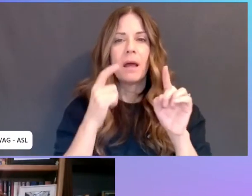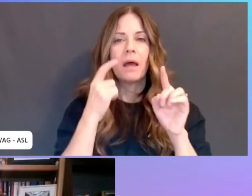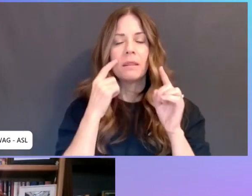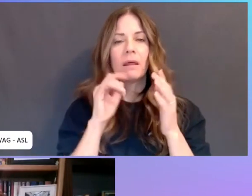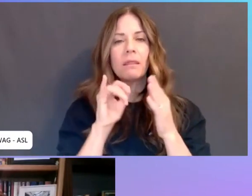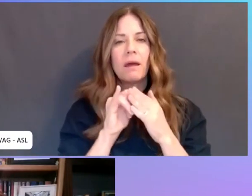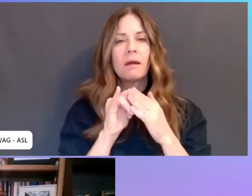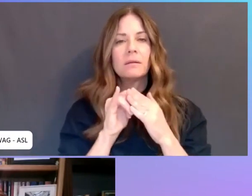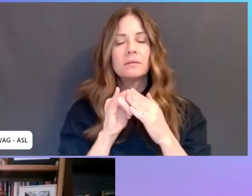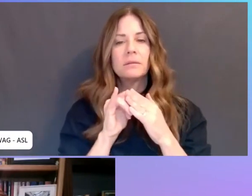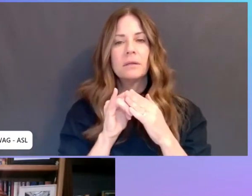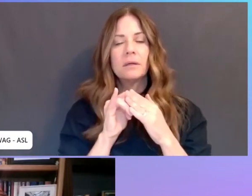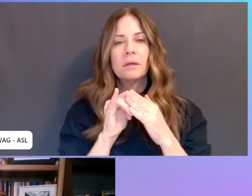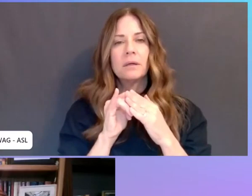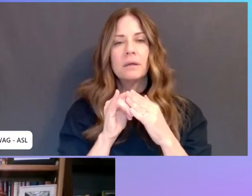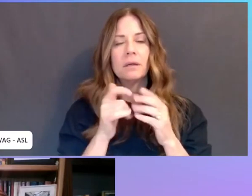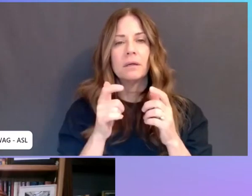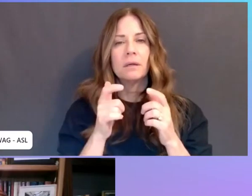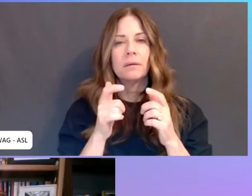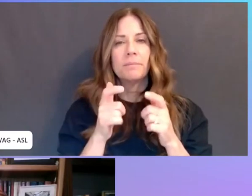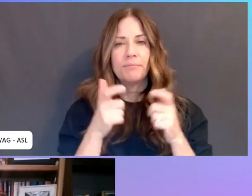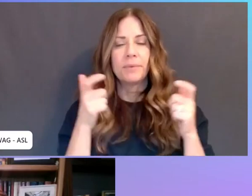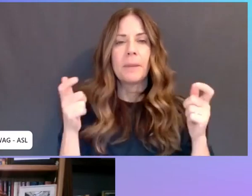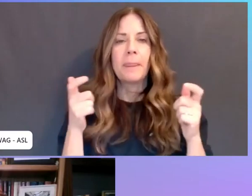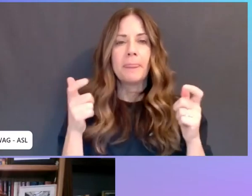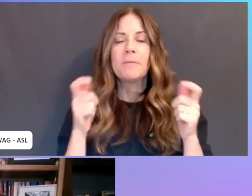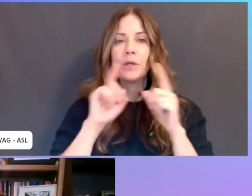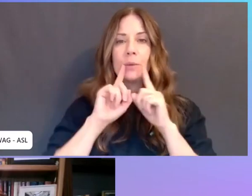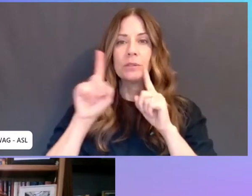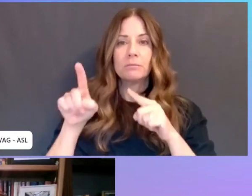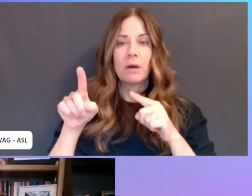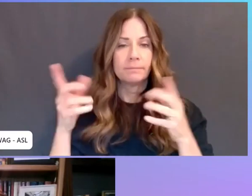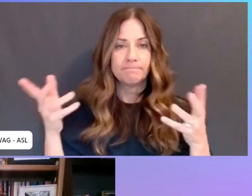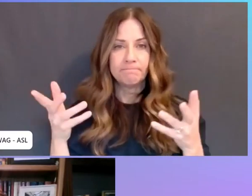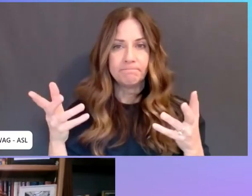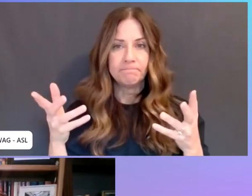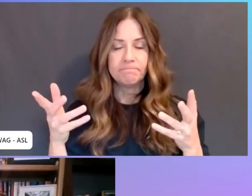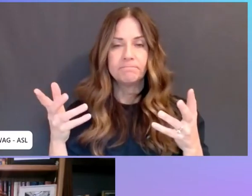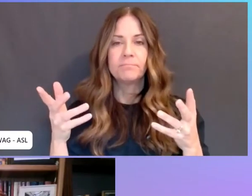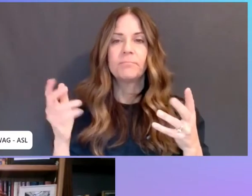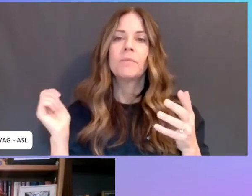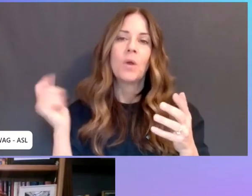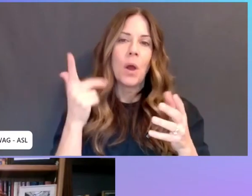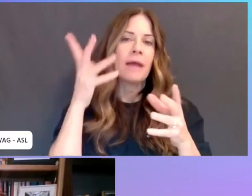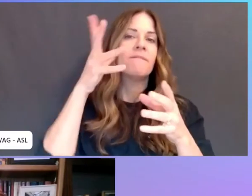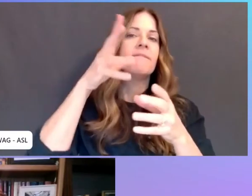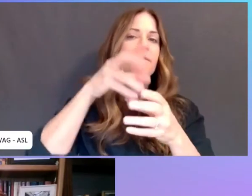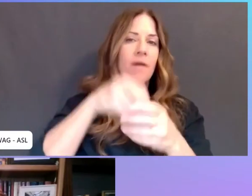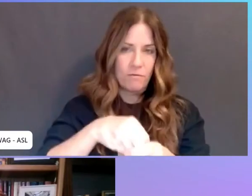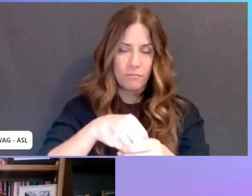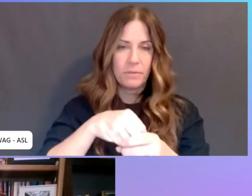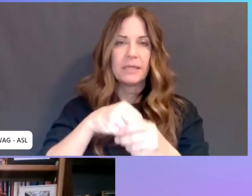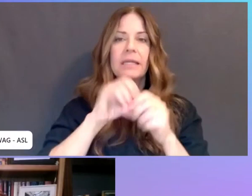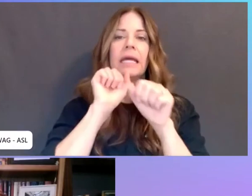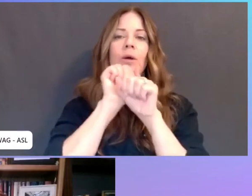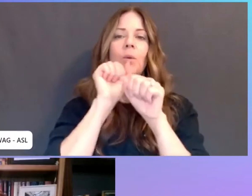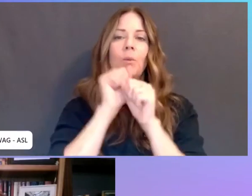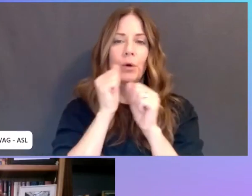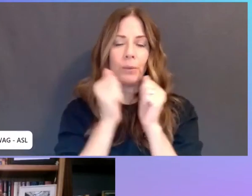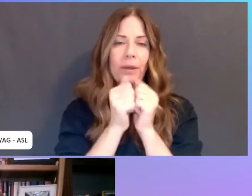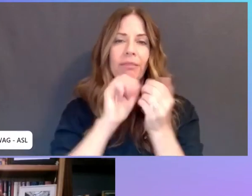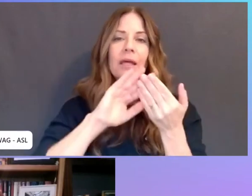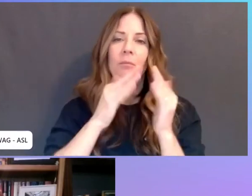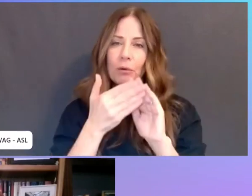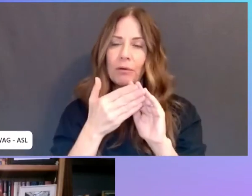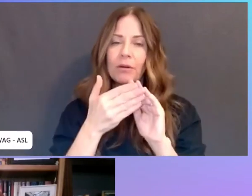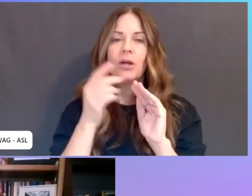the bigger kind of response is to get involved and to kind of work within the communities so that